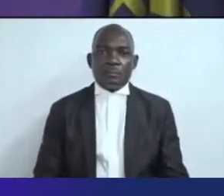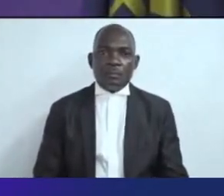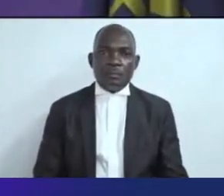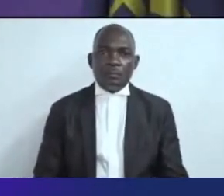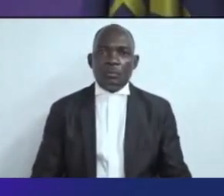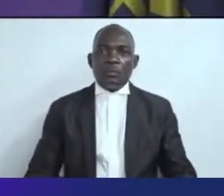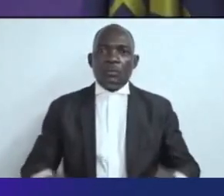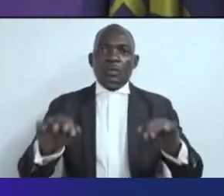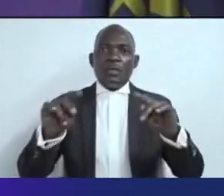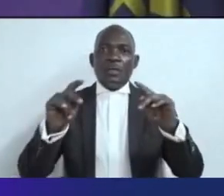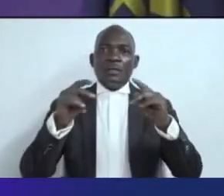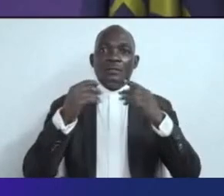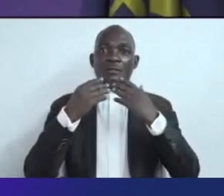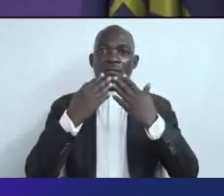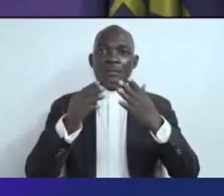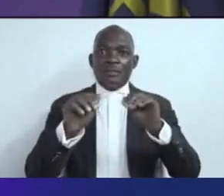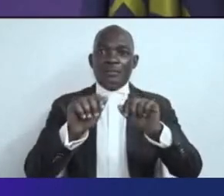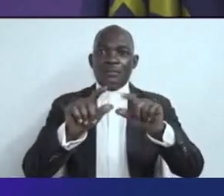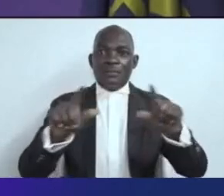Thank you very much.